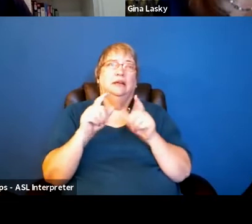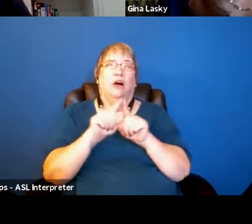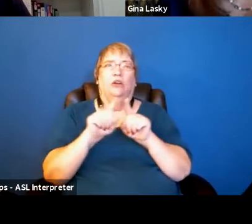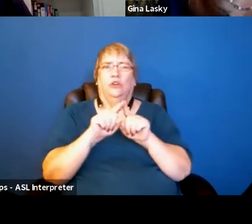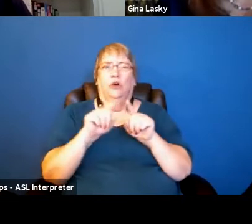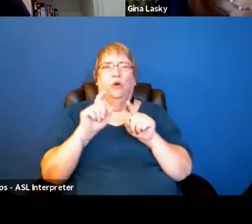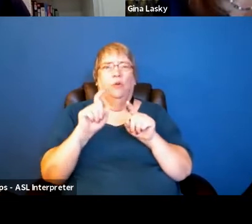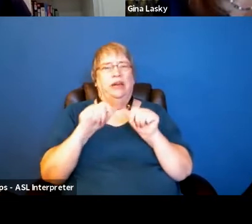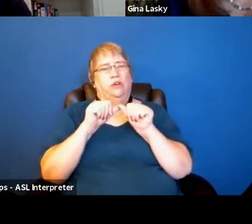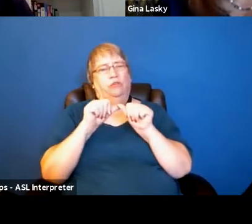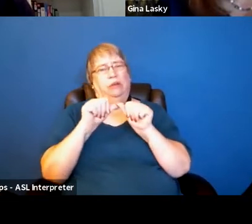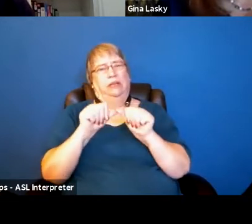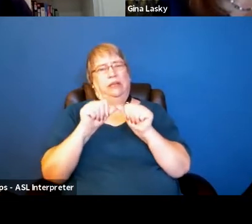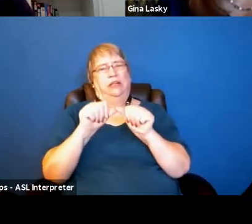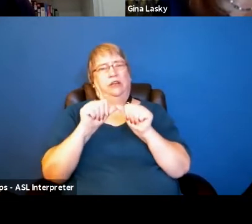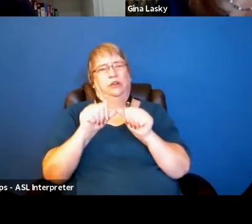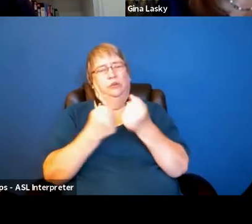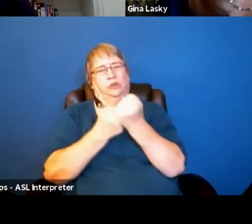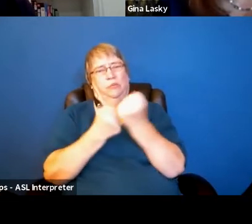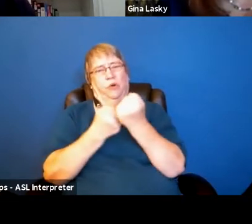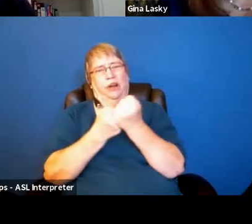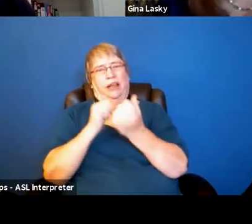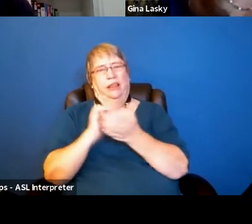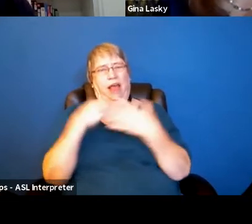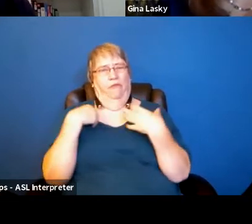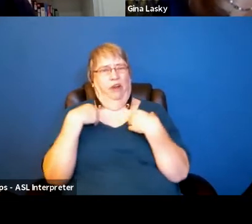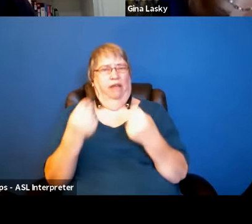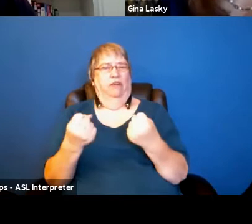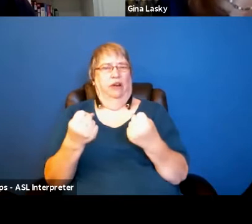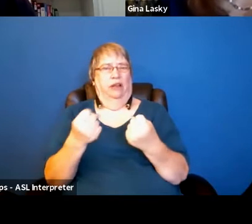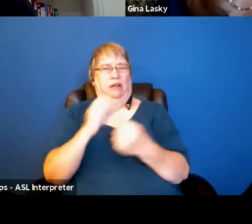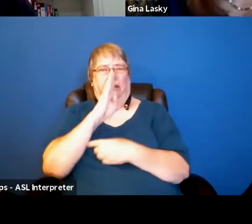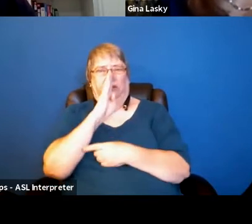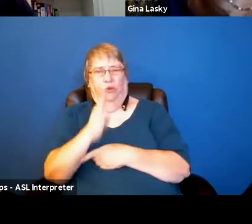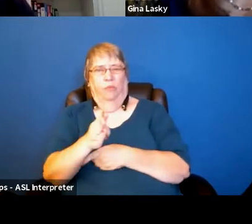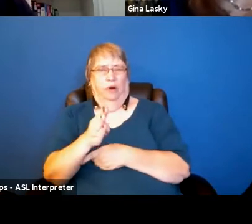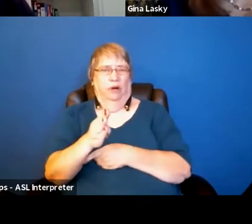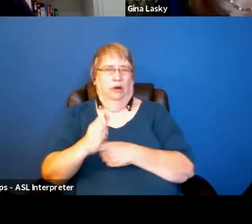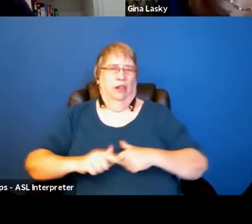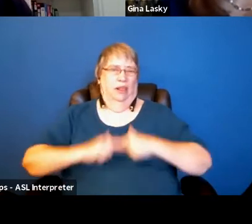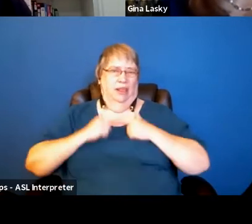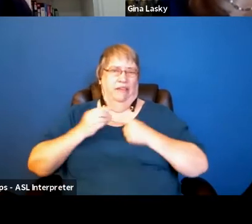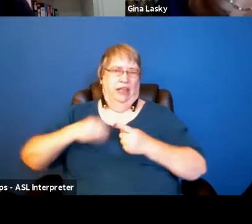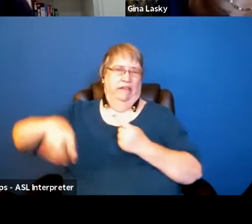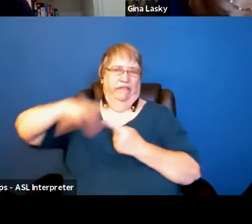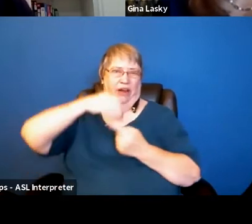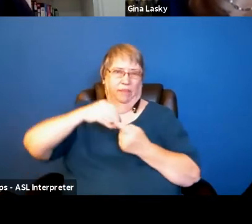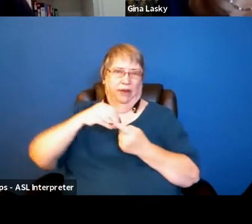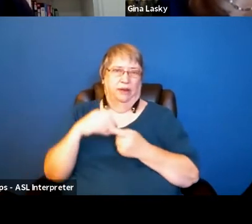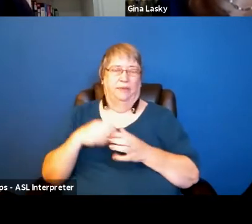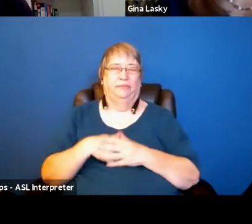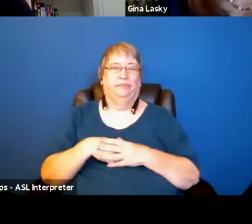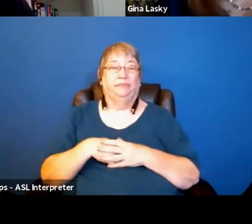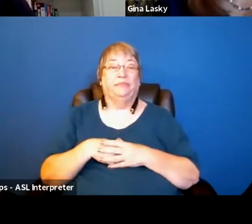sustain recovery through sober and recovery living environments, needing more of those. We certainly heard that acute